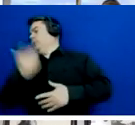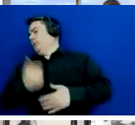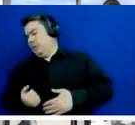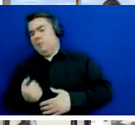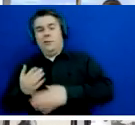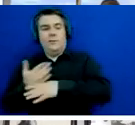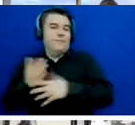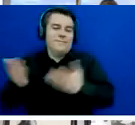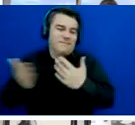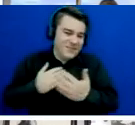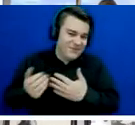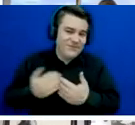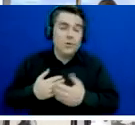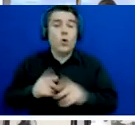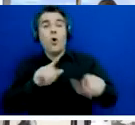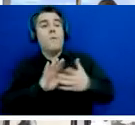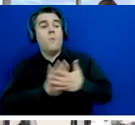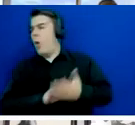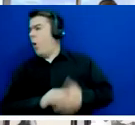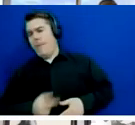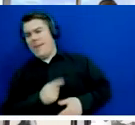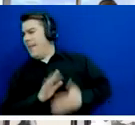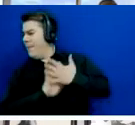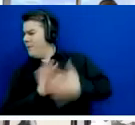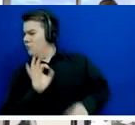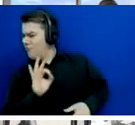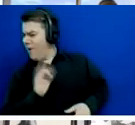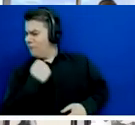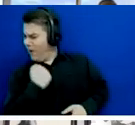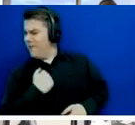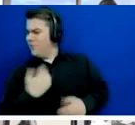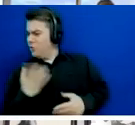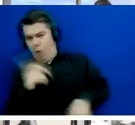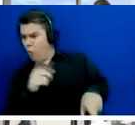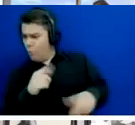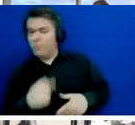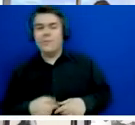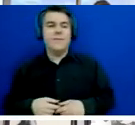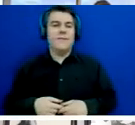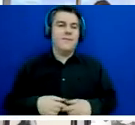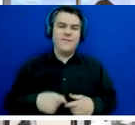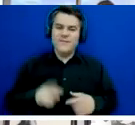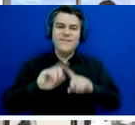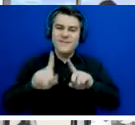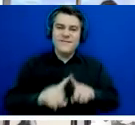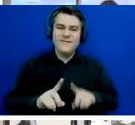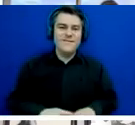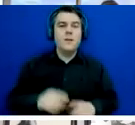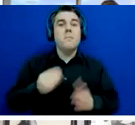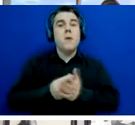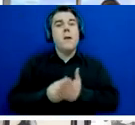whatever. You go see a movie. Oh, you gotta see this movie. It's a great, great movie. Well, what if those actions, you actually got cash back on that?